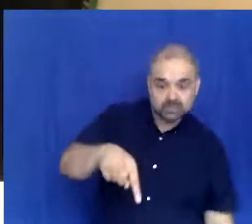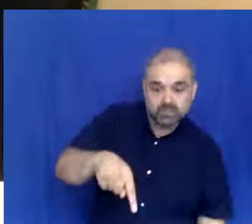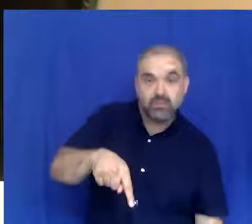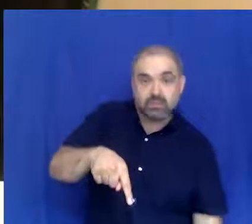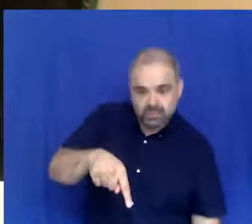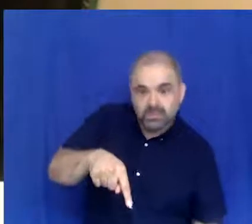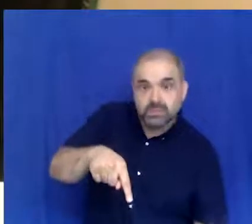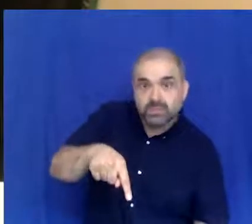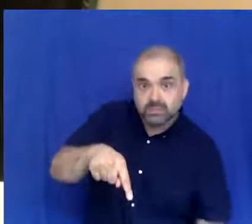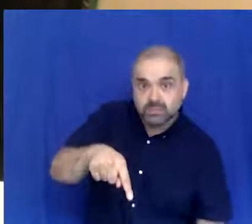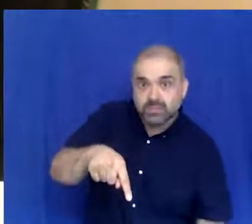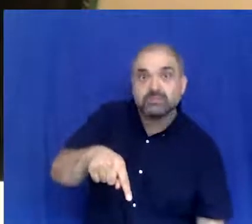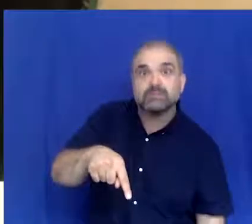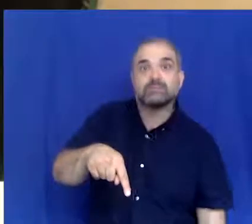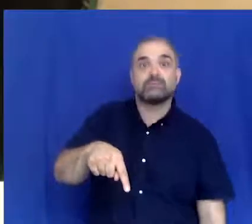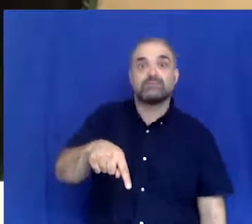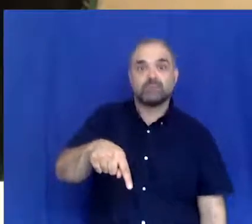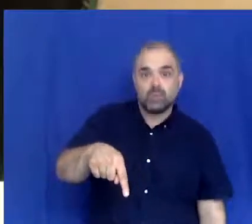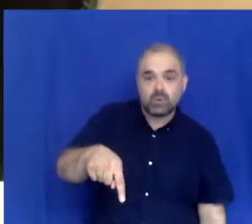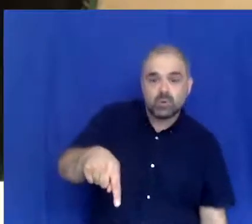the floor?